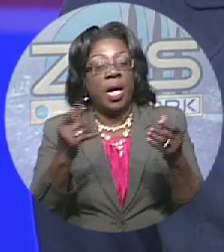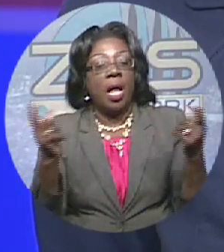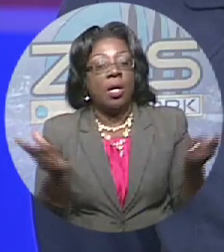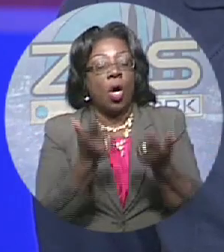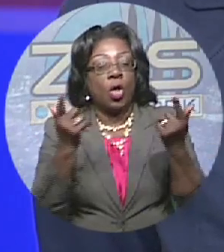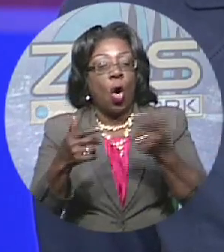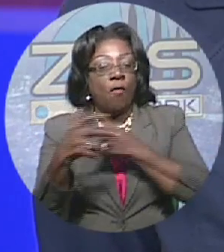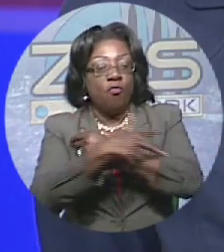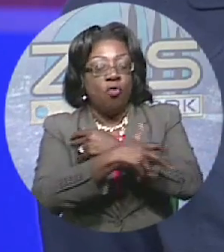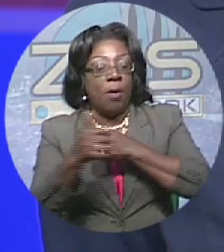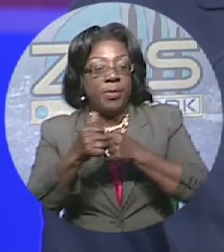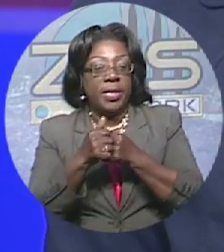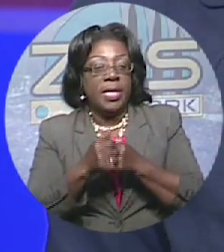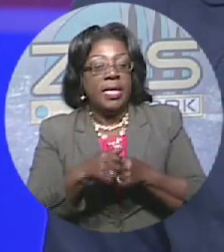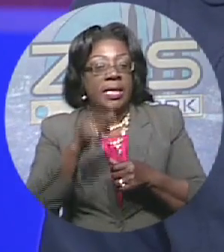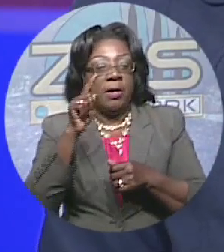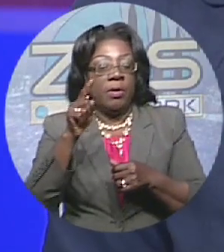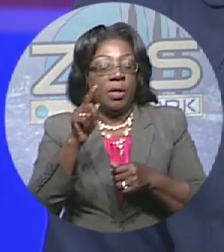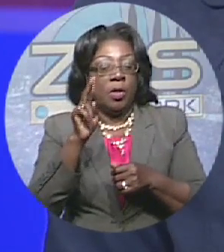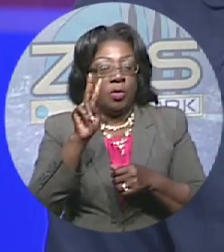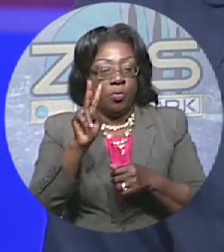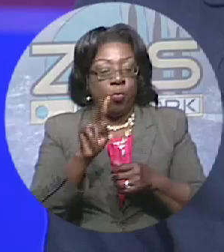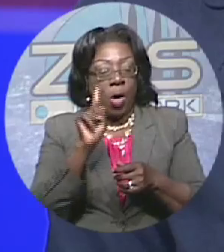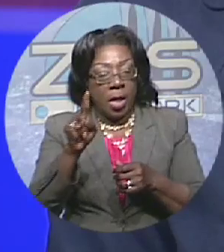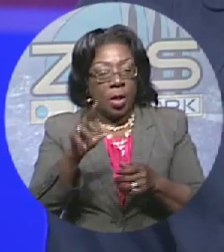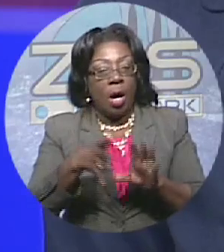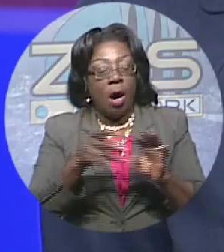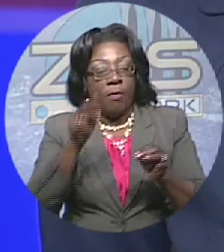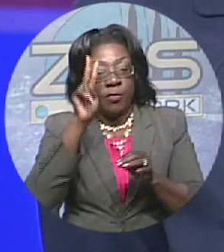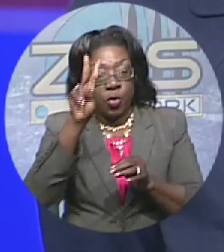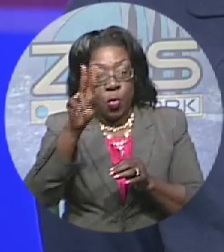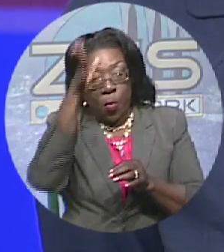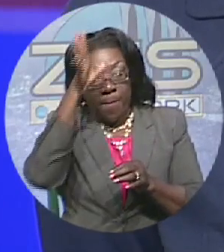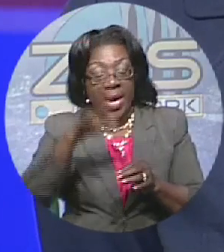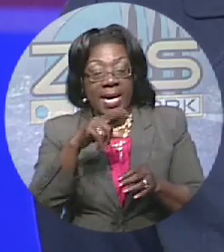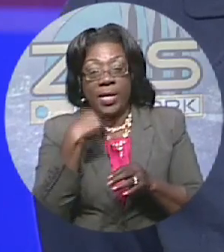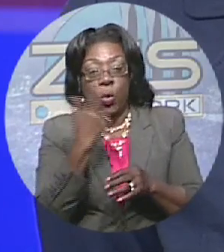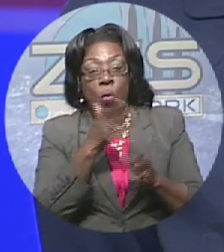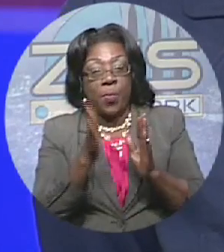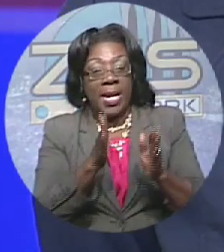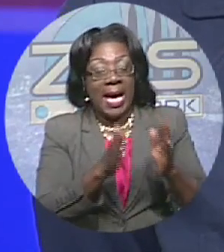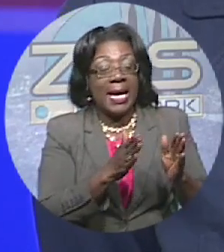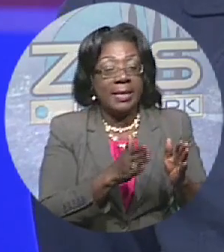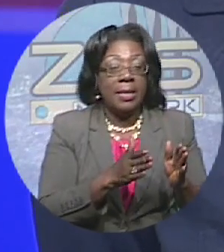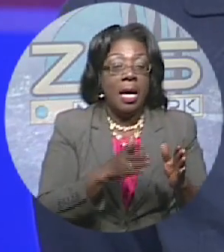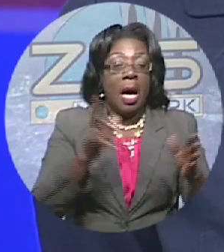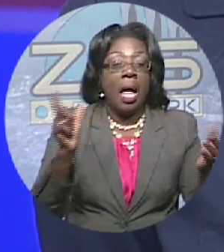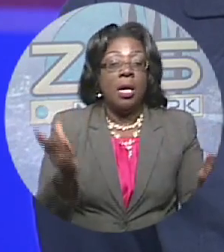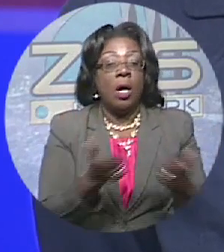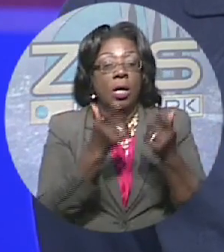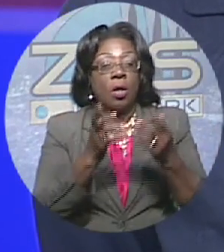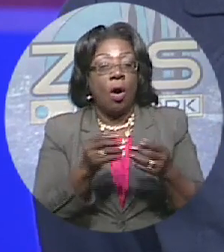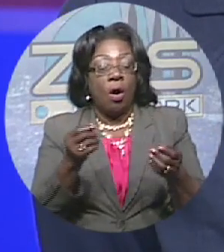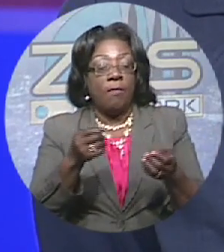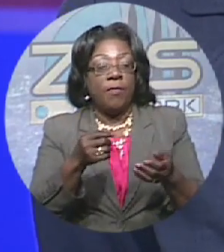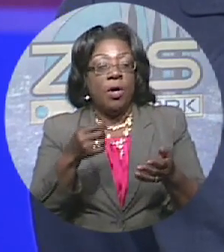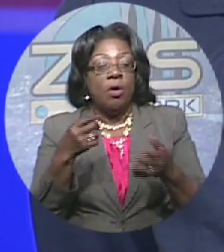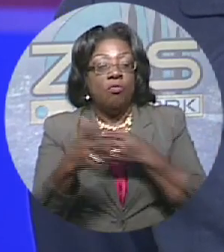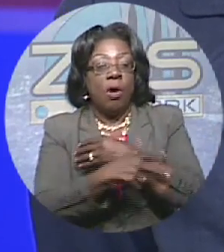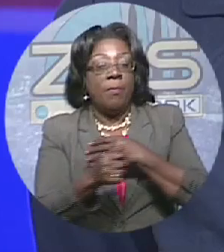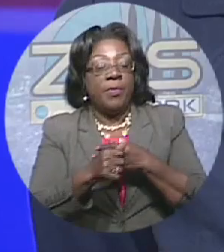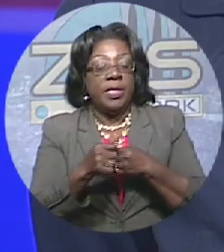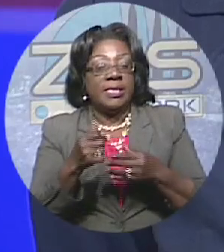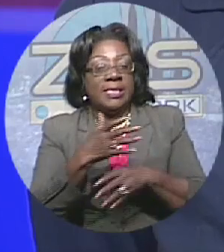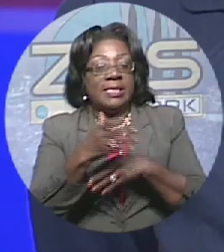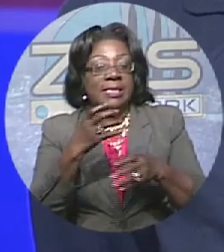one of 2 masterminds behind a string of armed robberies in which a number of persons were robbed of their vehicles, cash, and jewelry for the past